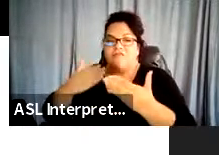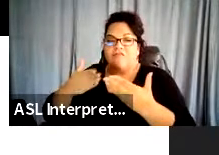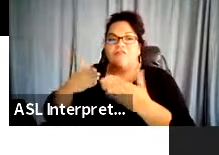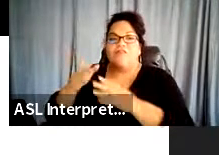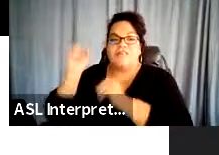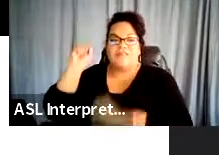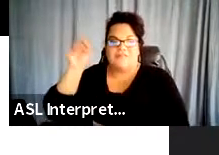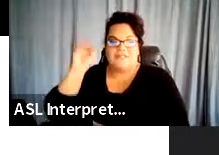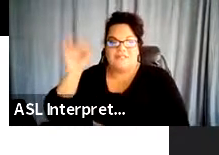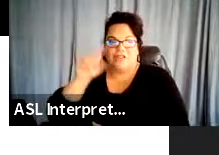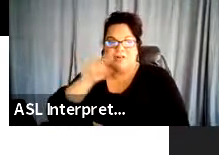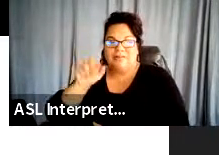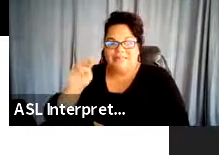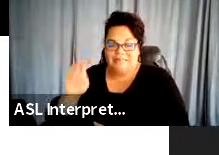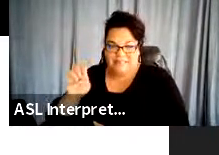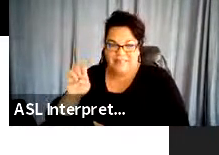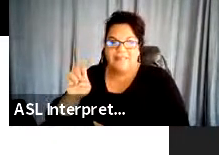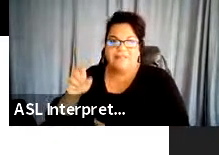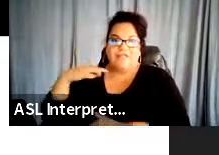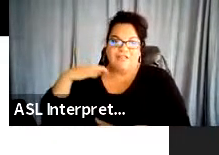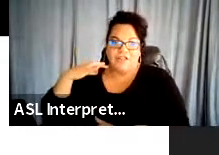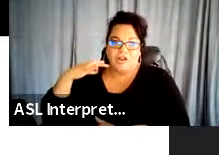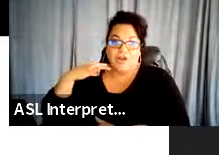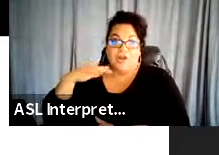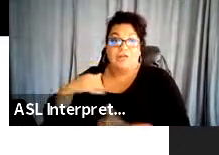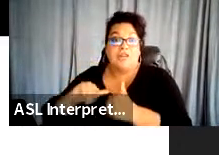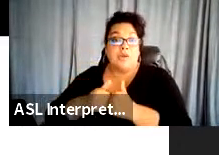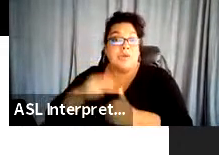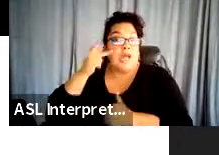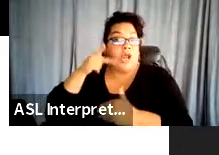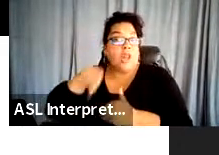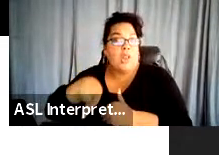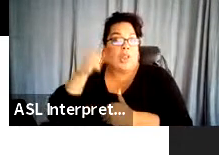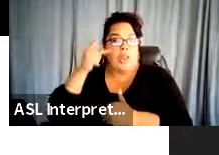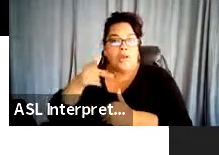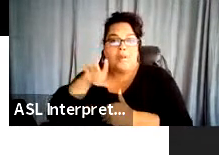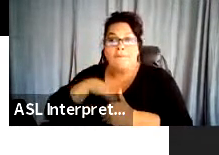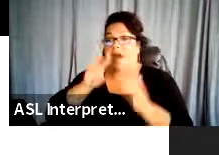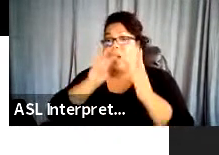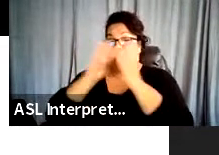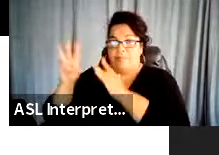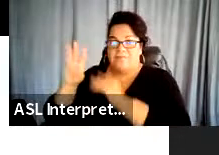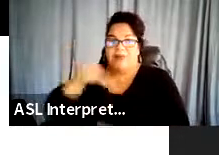You can learn more about me on my website at anandbedawala.com.